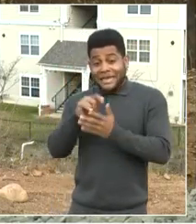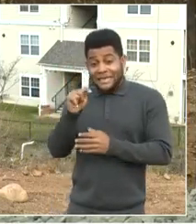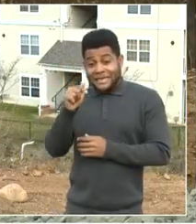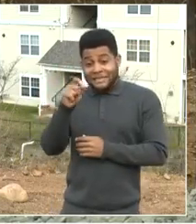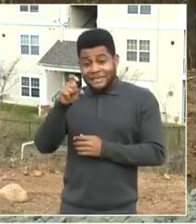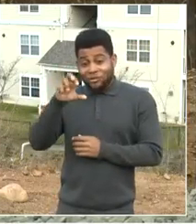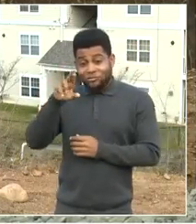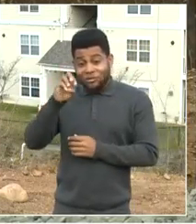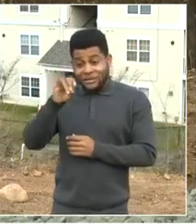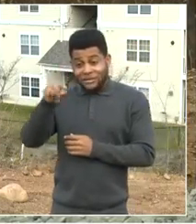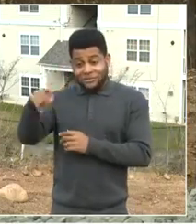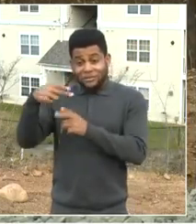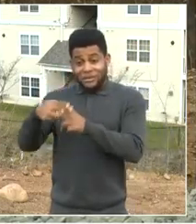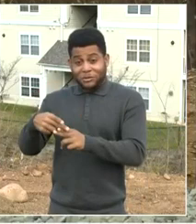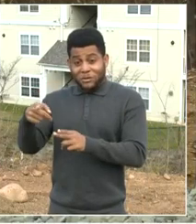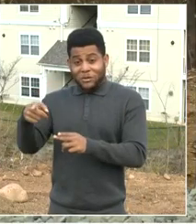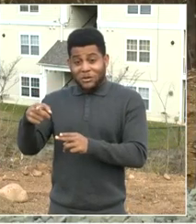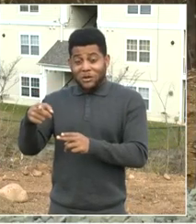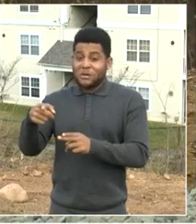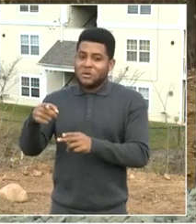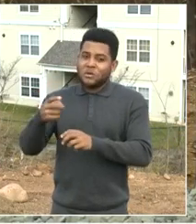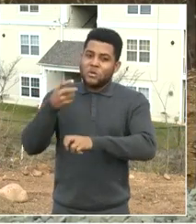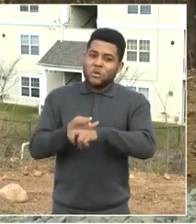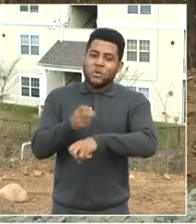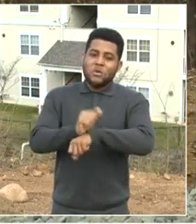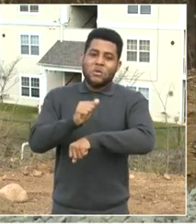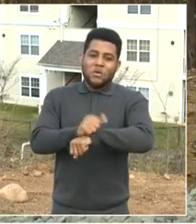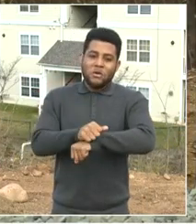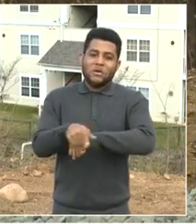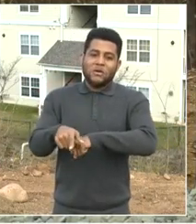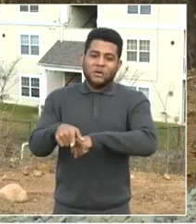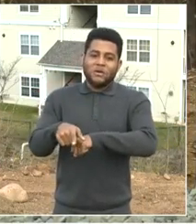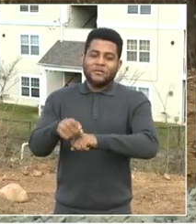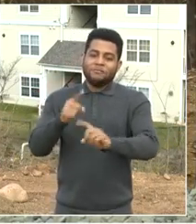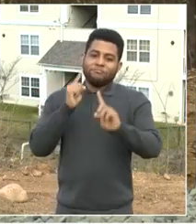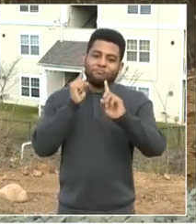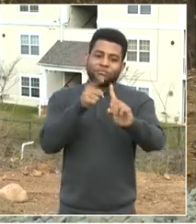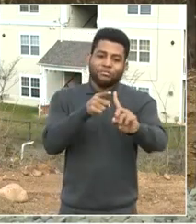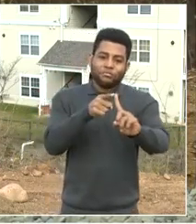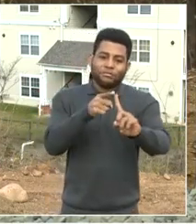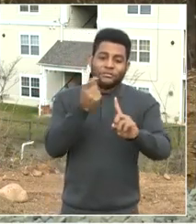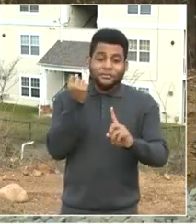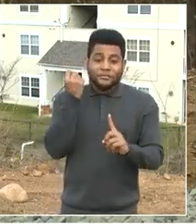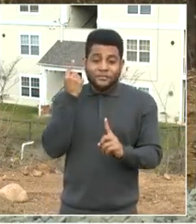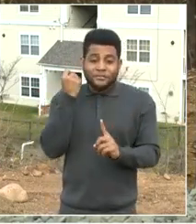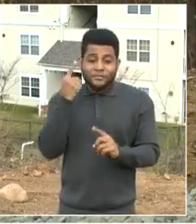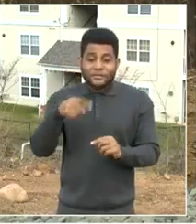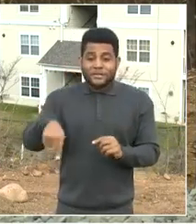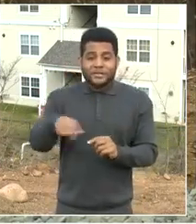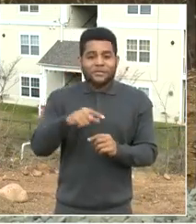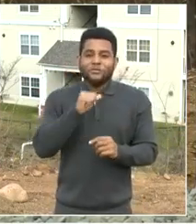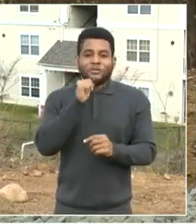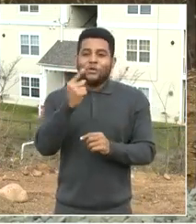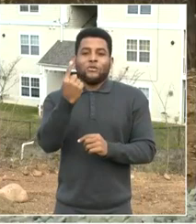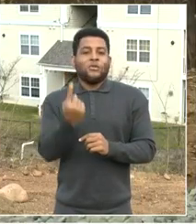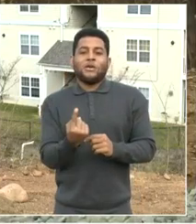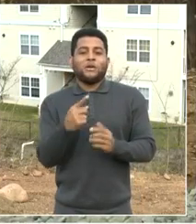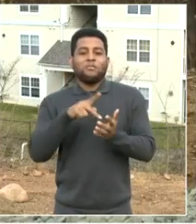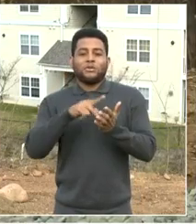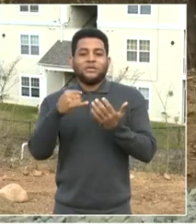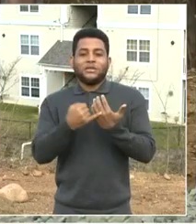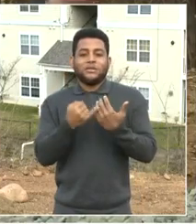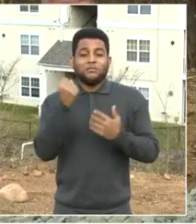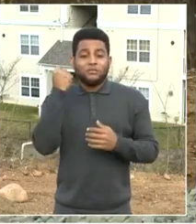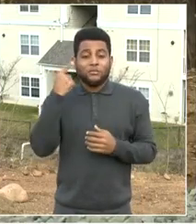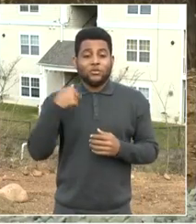are. But the interesting aspect of that financing is that this is not the only project that those same dollars have financed. We did 23 units with